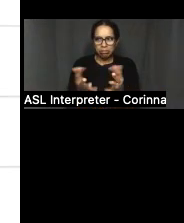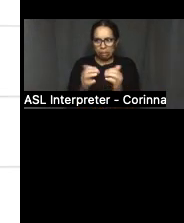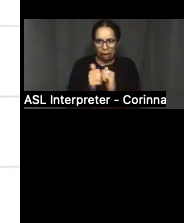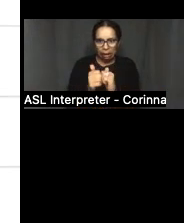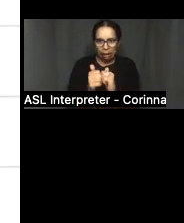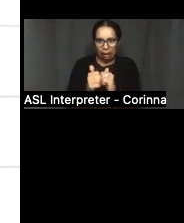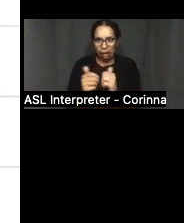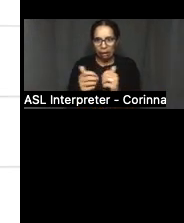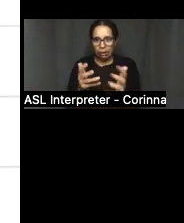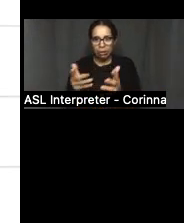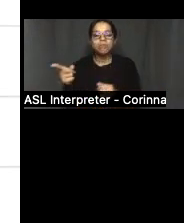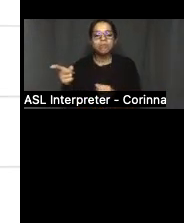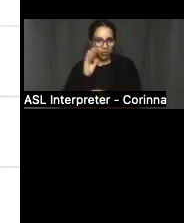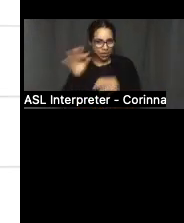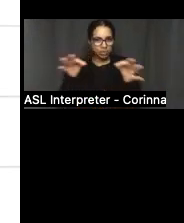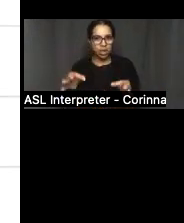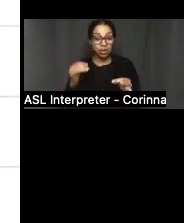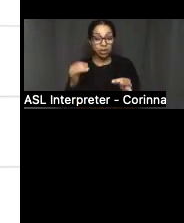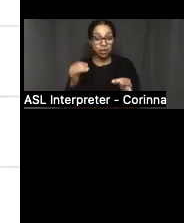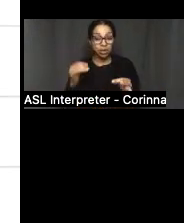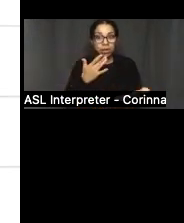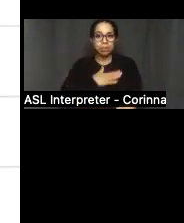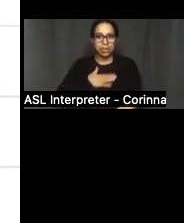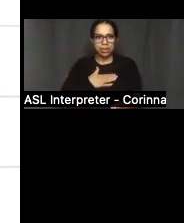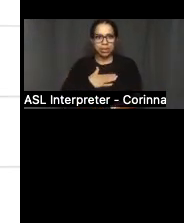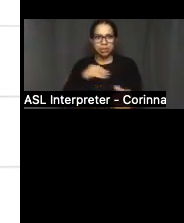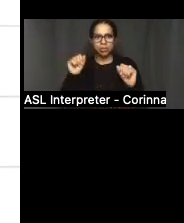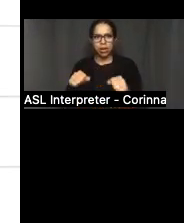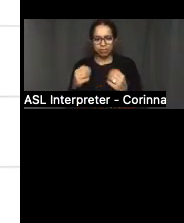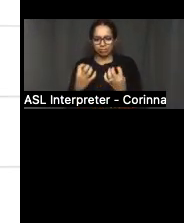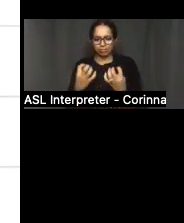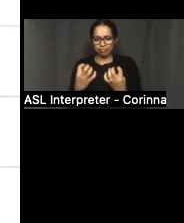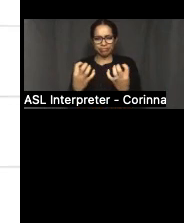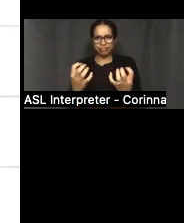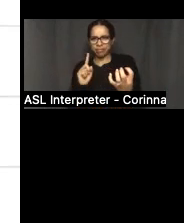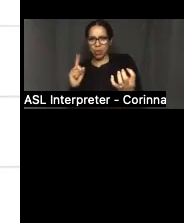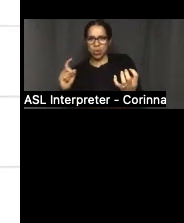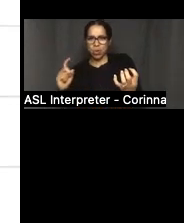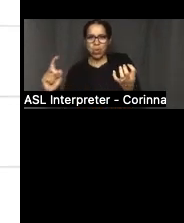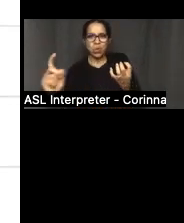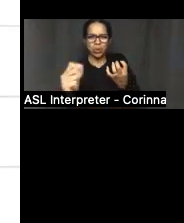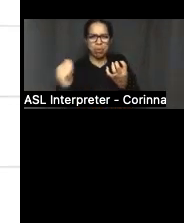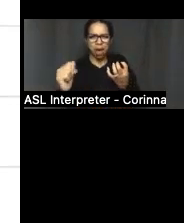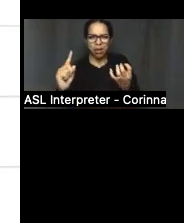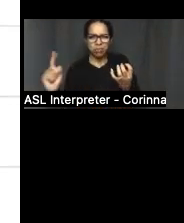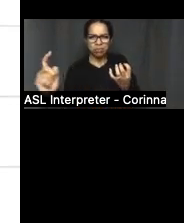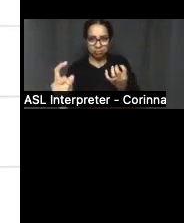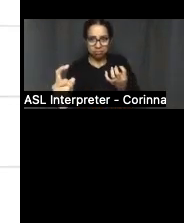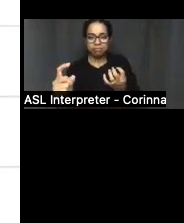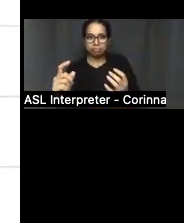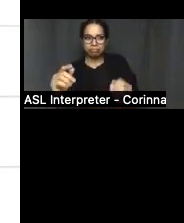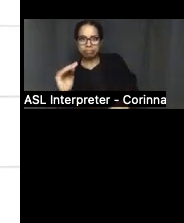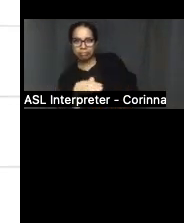just go to the back of the room and one of our CHIers will make sure that you can get connected. So